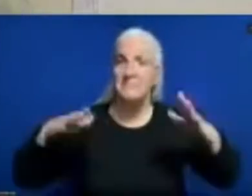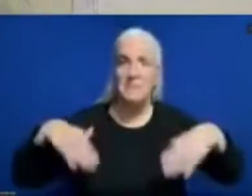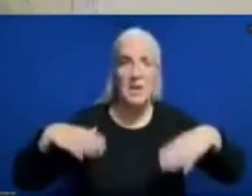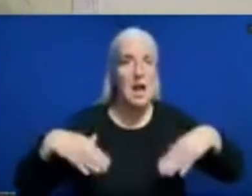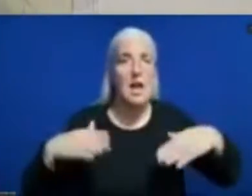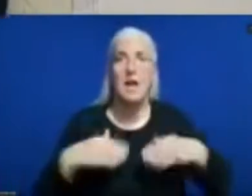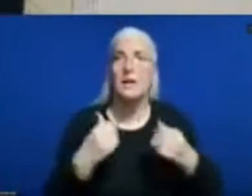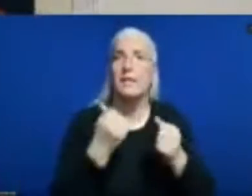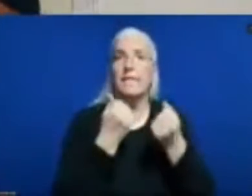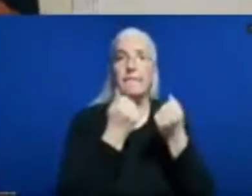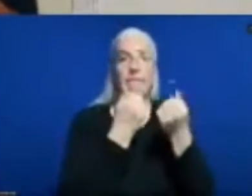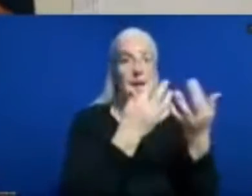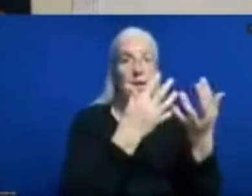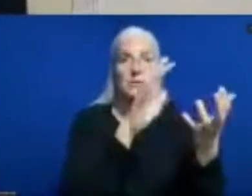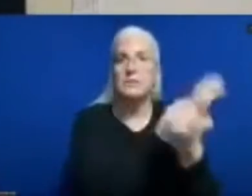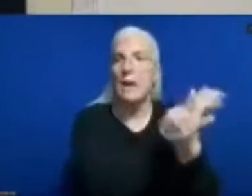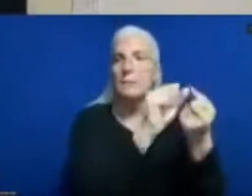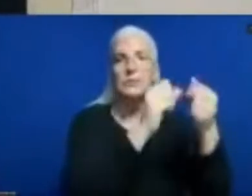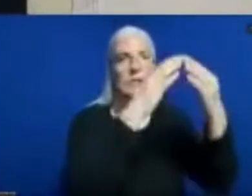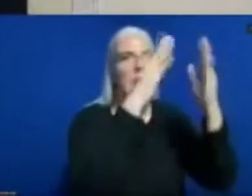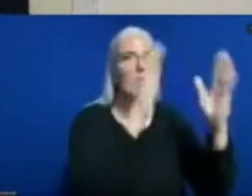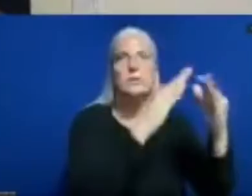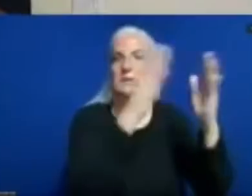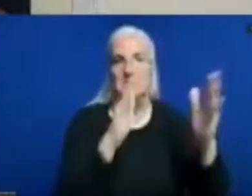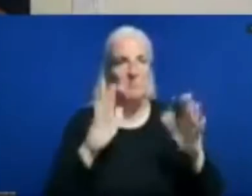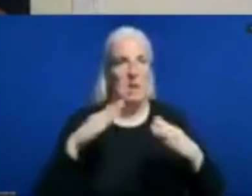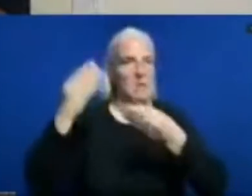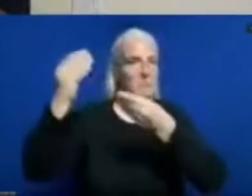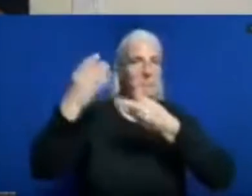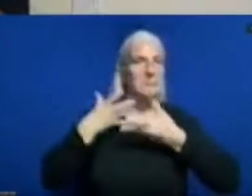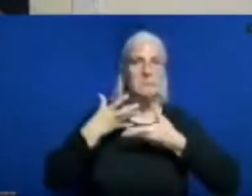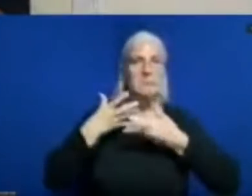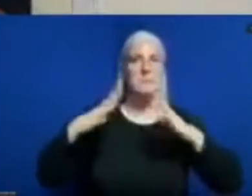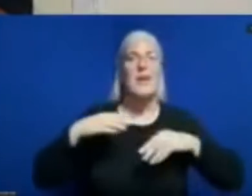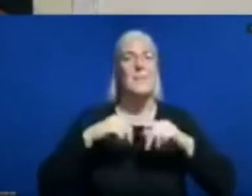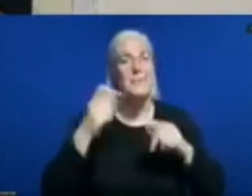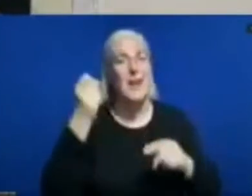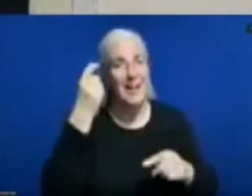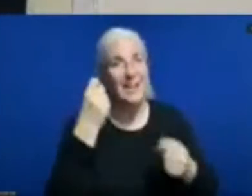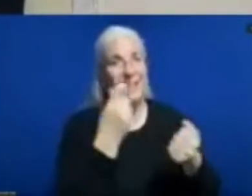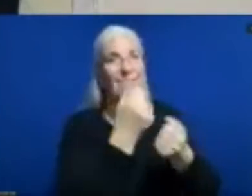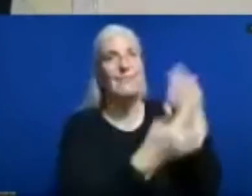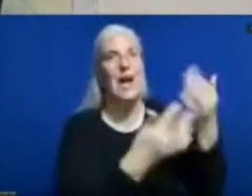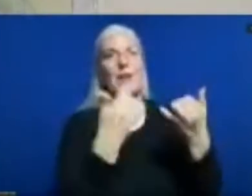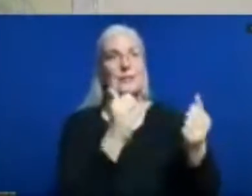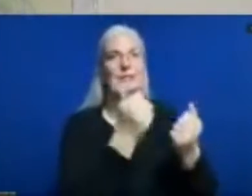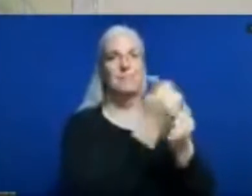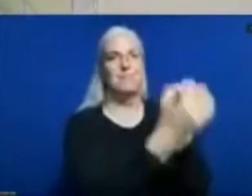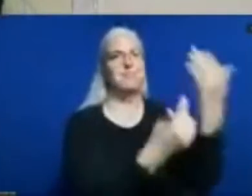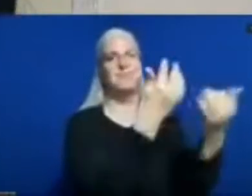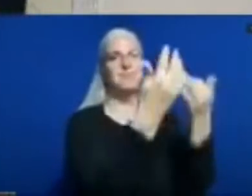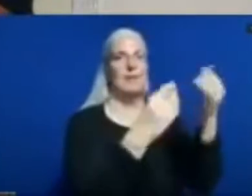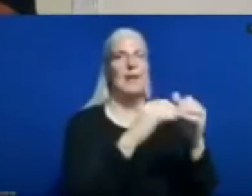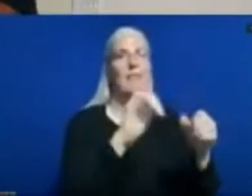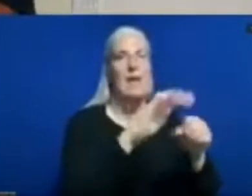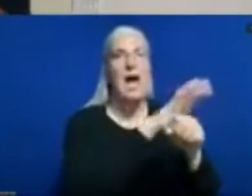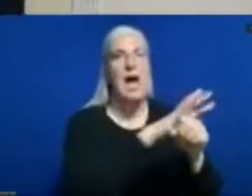that, there is active fire in that general area. We have the evacuations in play in those